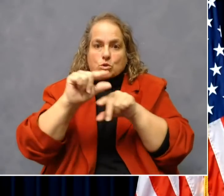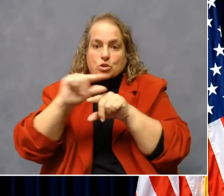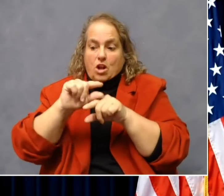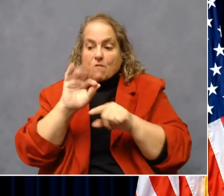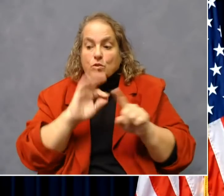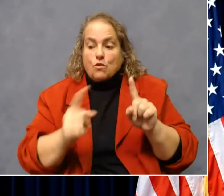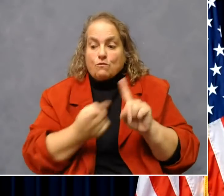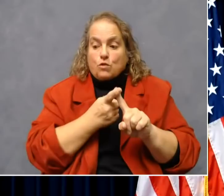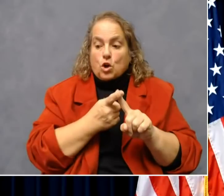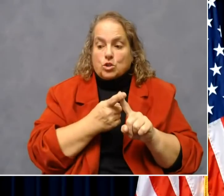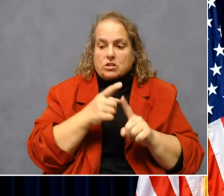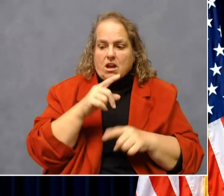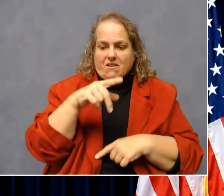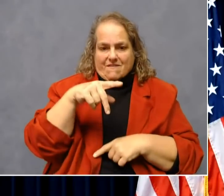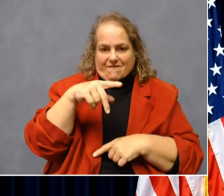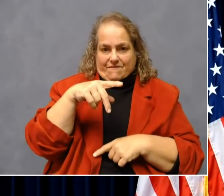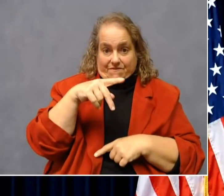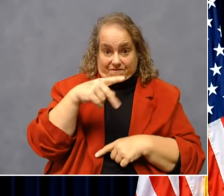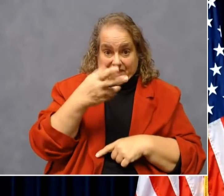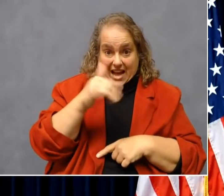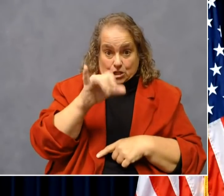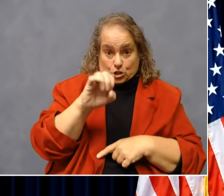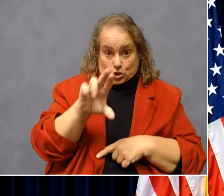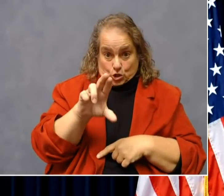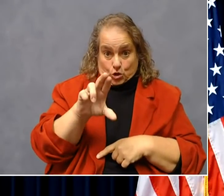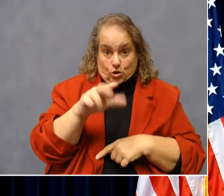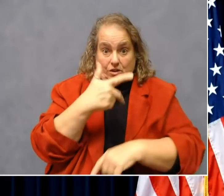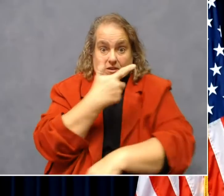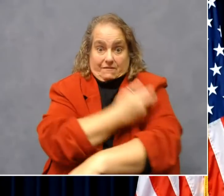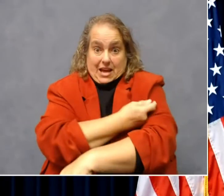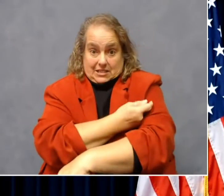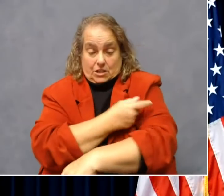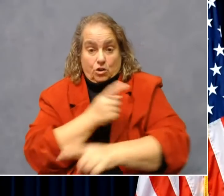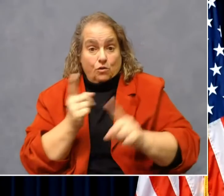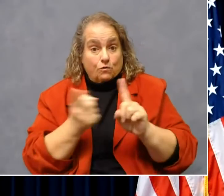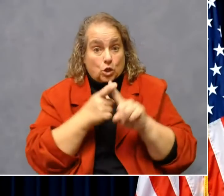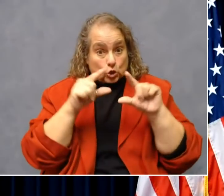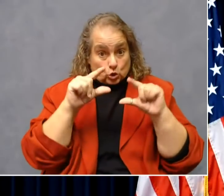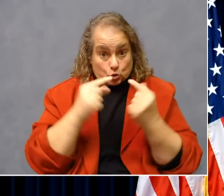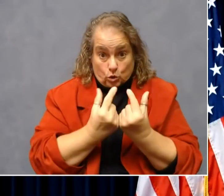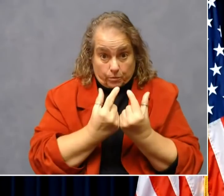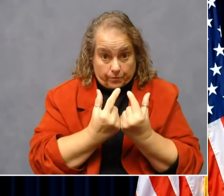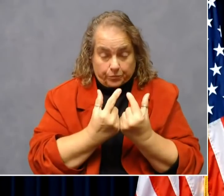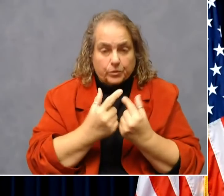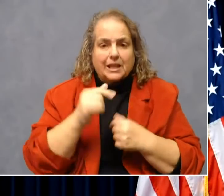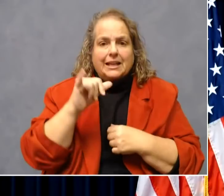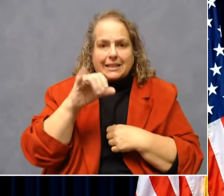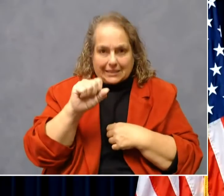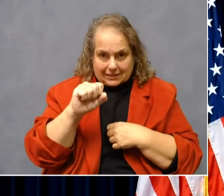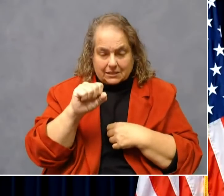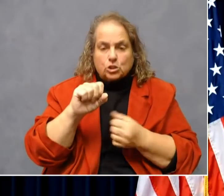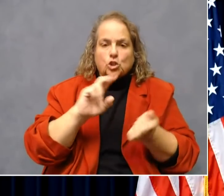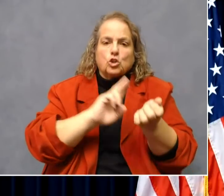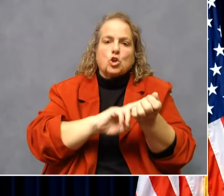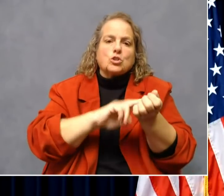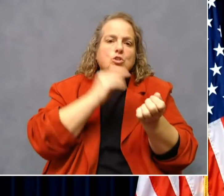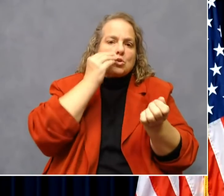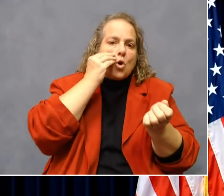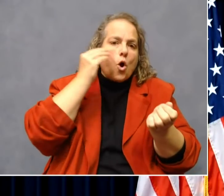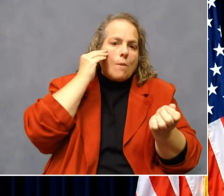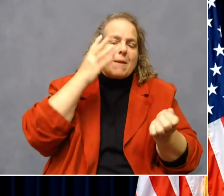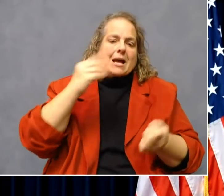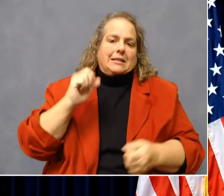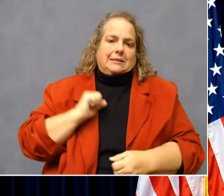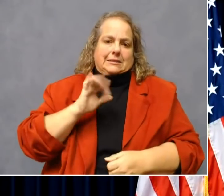the Pfizer vaccine. First group is long-term care residents and staff. Long-term